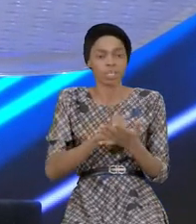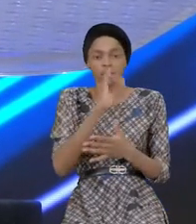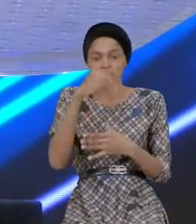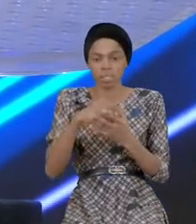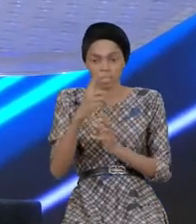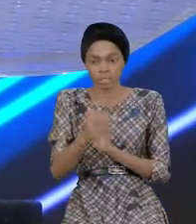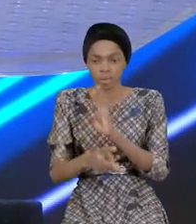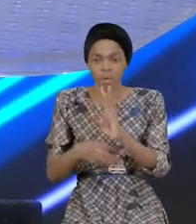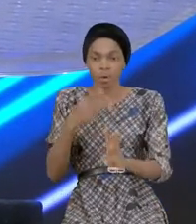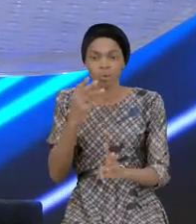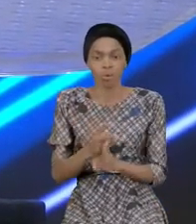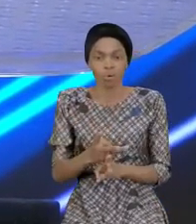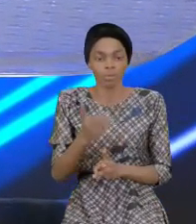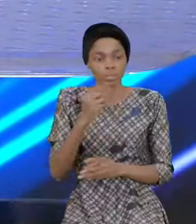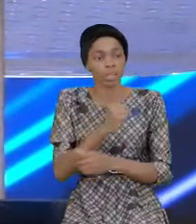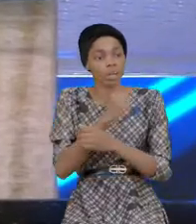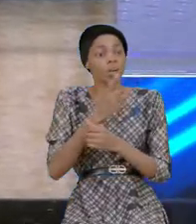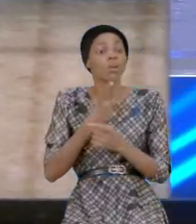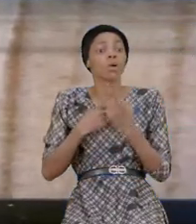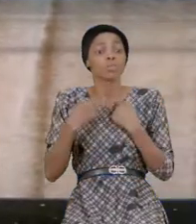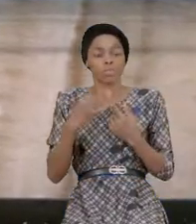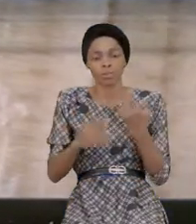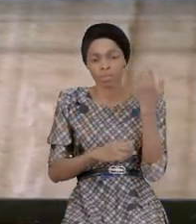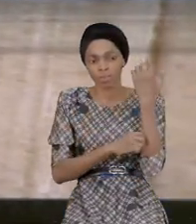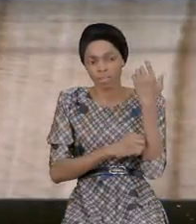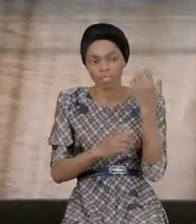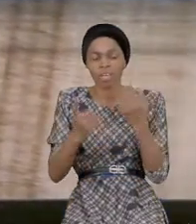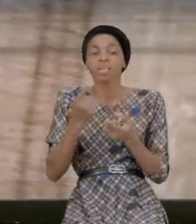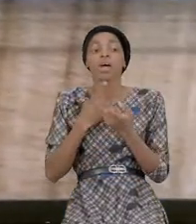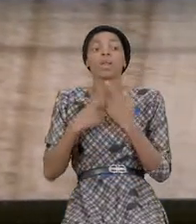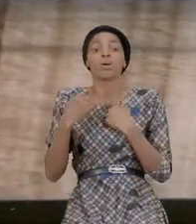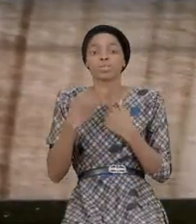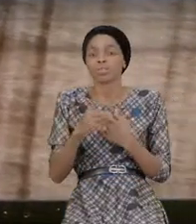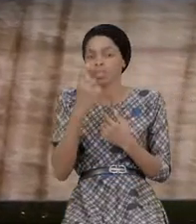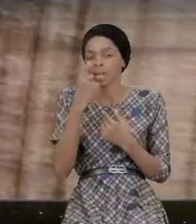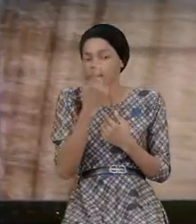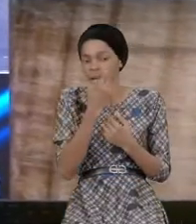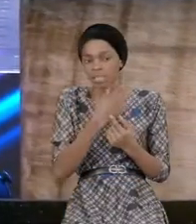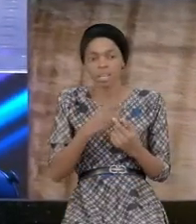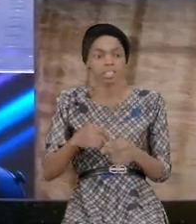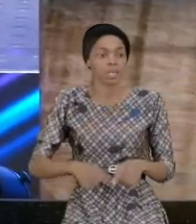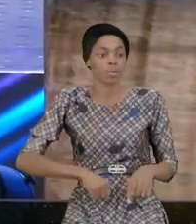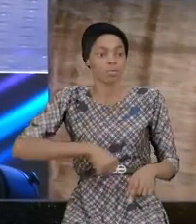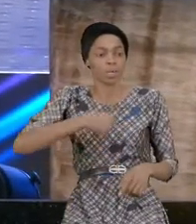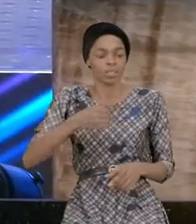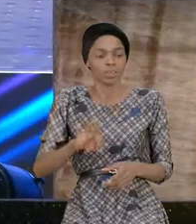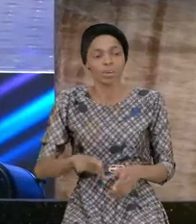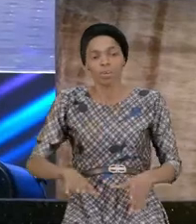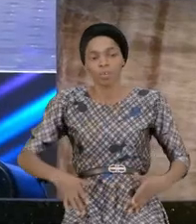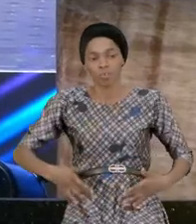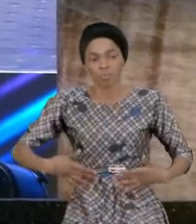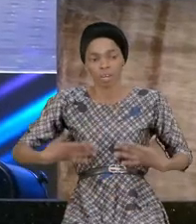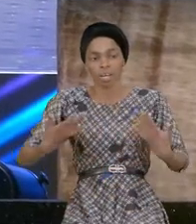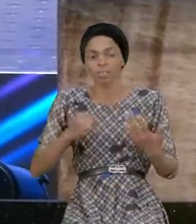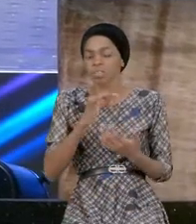world, the lust of the flesh, the lust of the eyes, and the pride of life, is not of